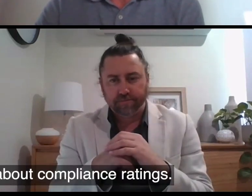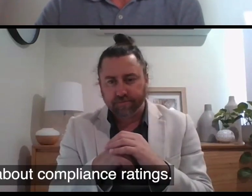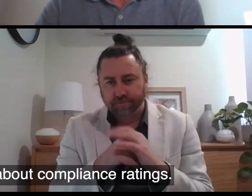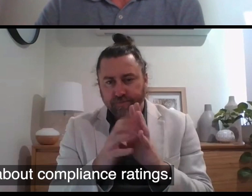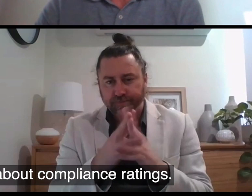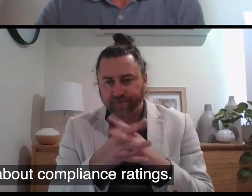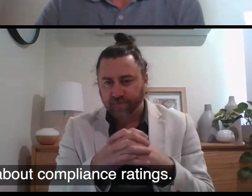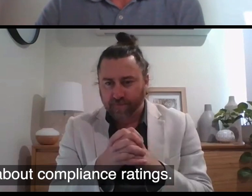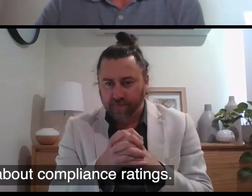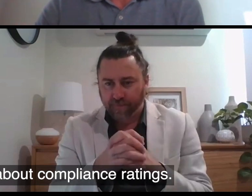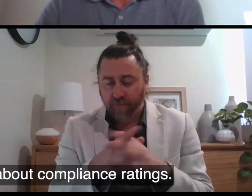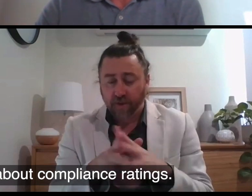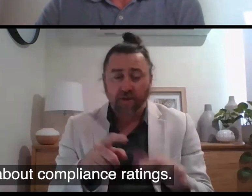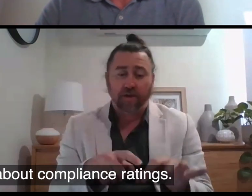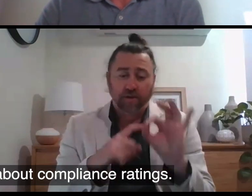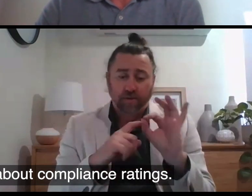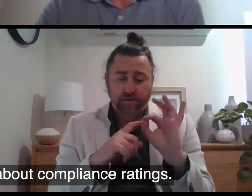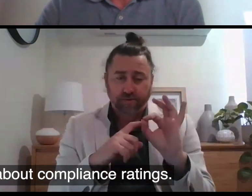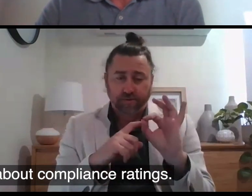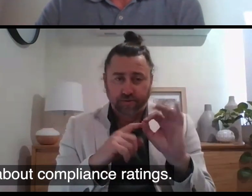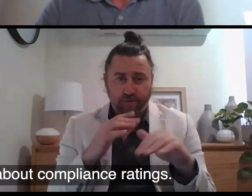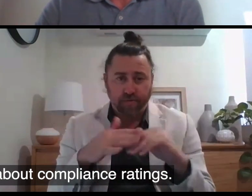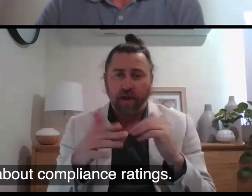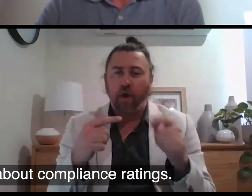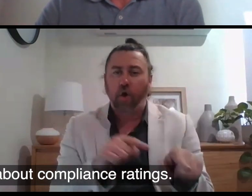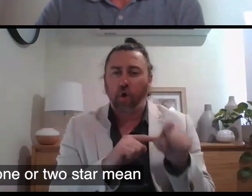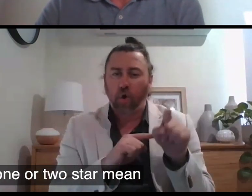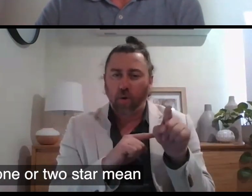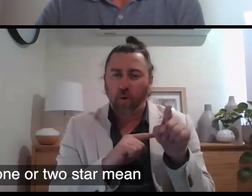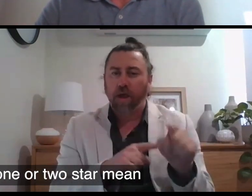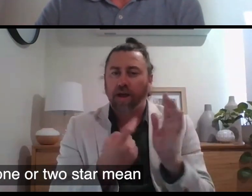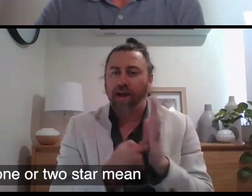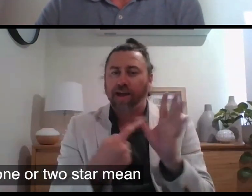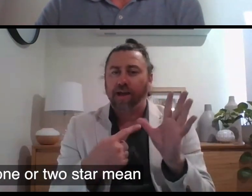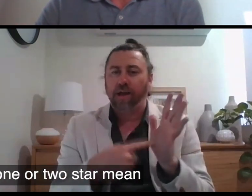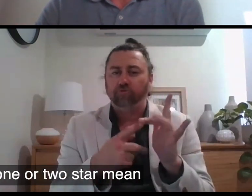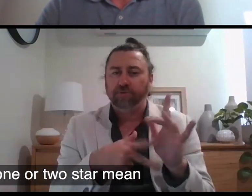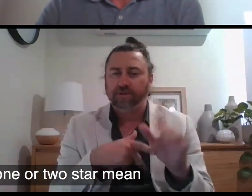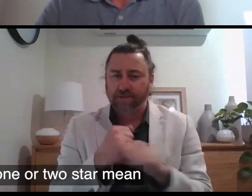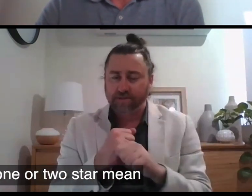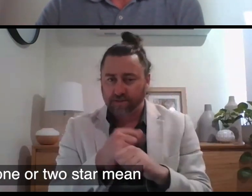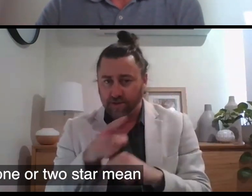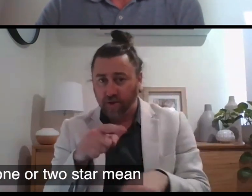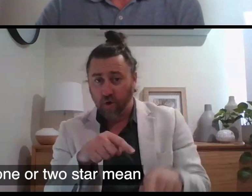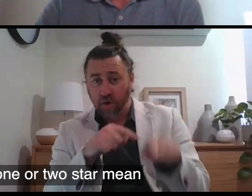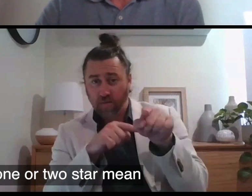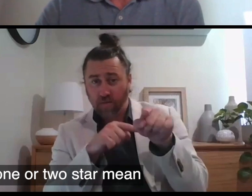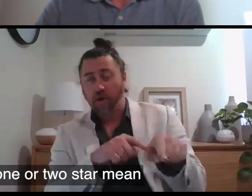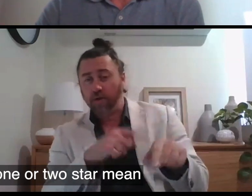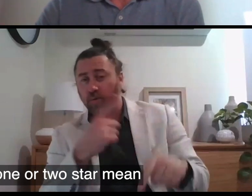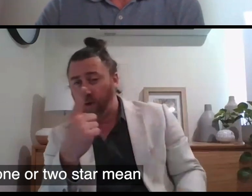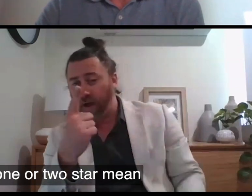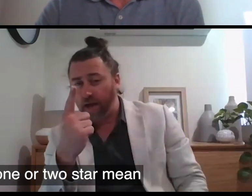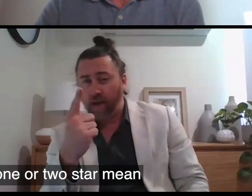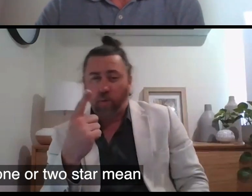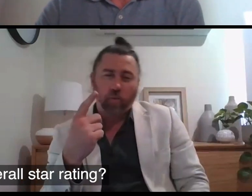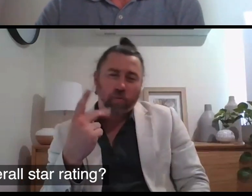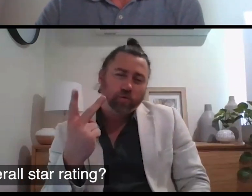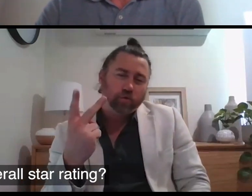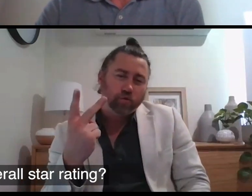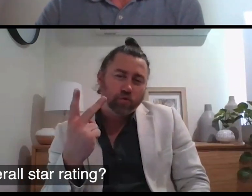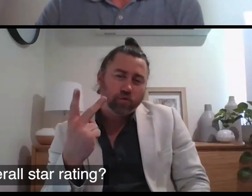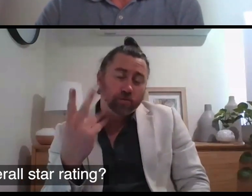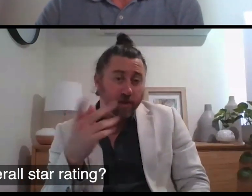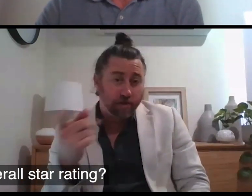We have another question again about compliance ratings. Does a compliance rating of 1 or 2 star mean